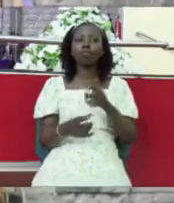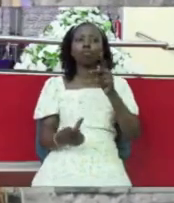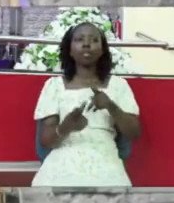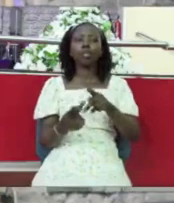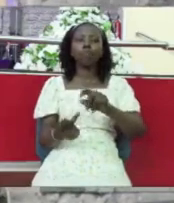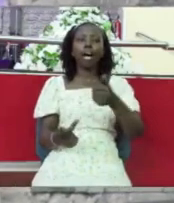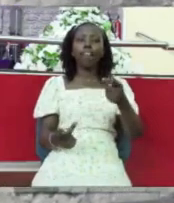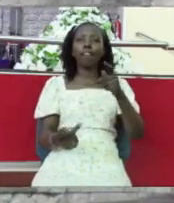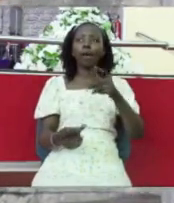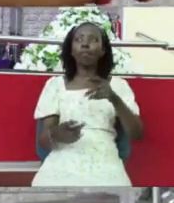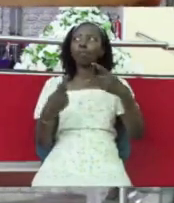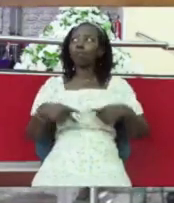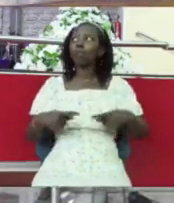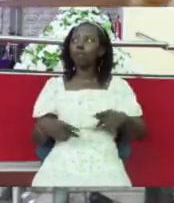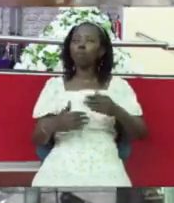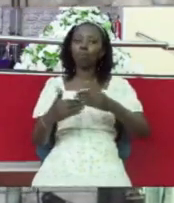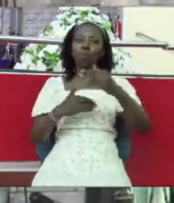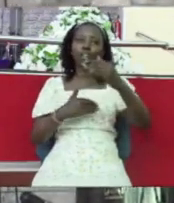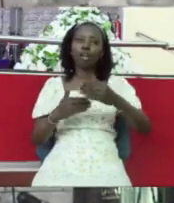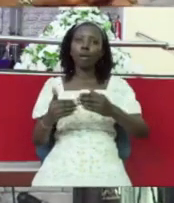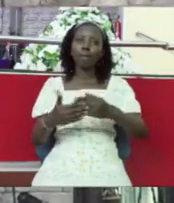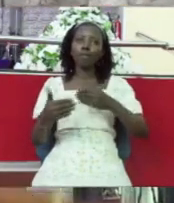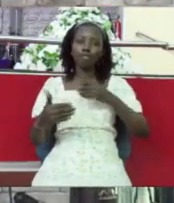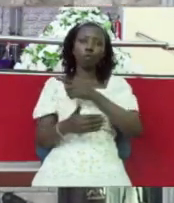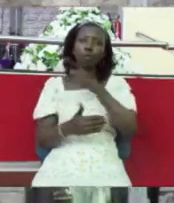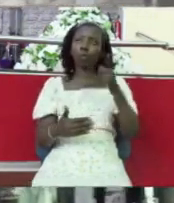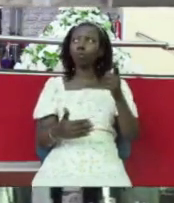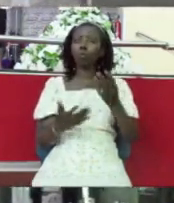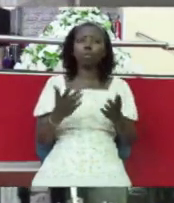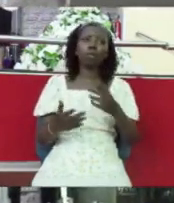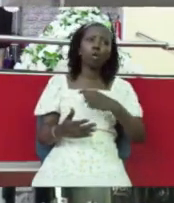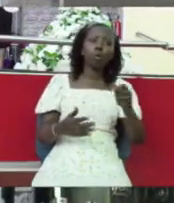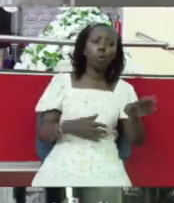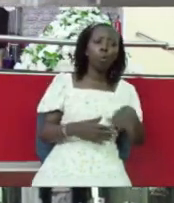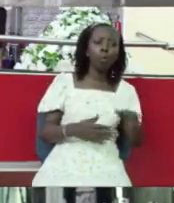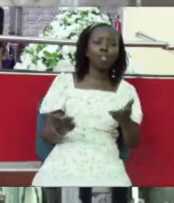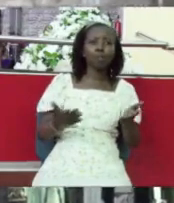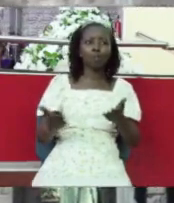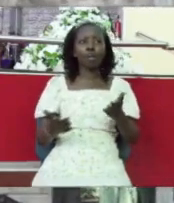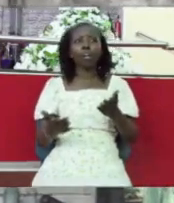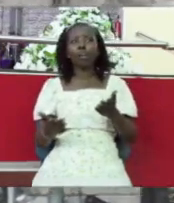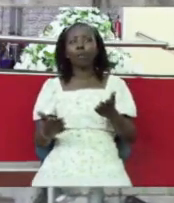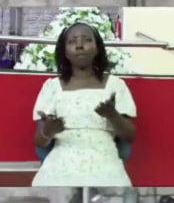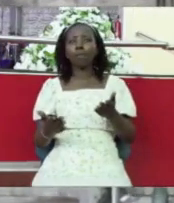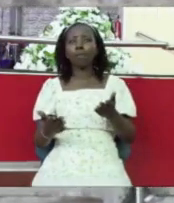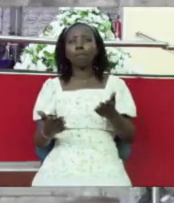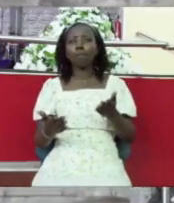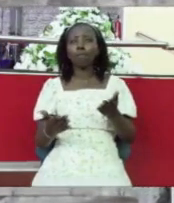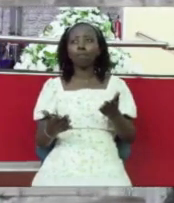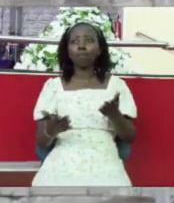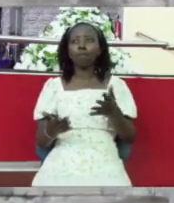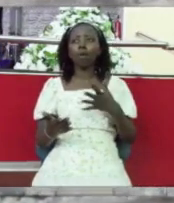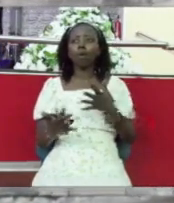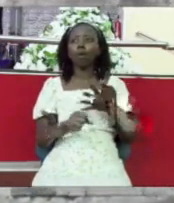wengine zaidi yako. Have you gone to places where you needed to queue? Ukishaenda mahali ambapo ulikuwa unahitajika kupiga foleni.